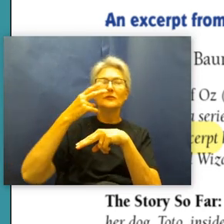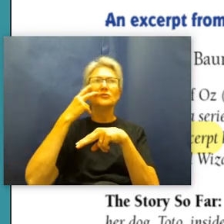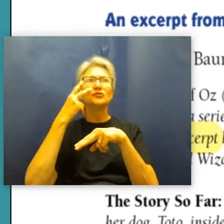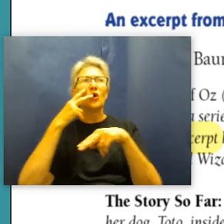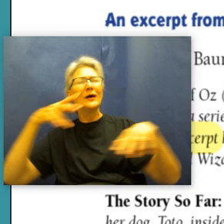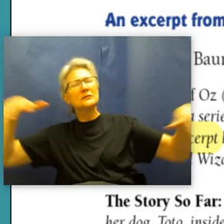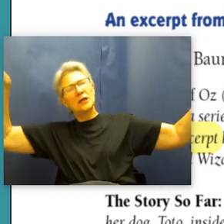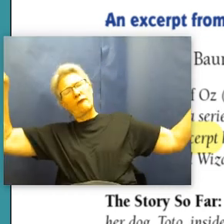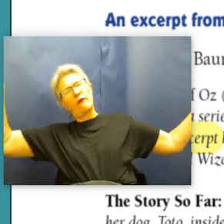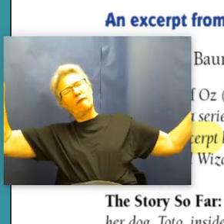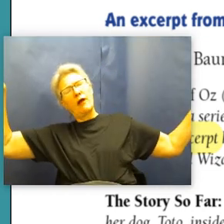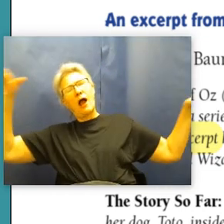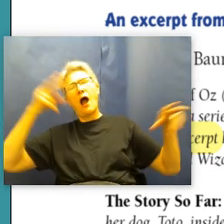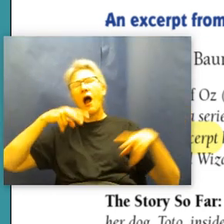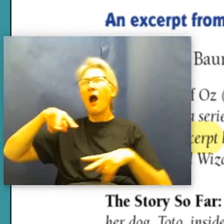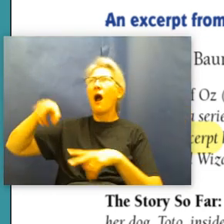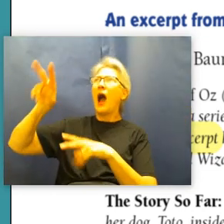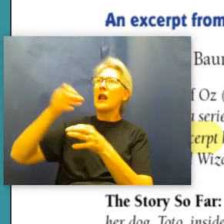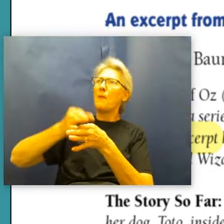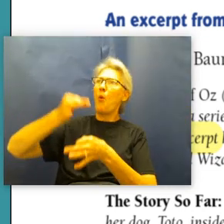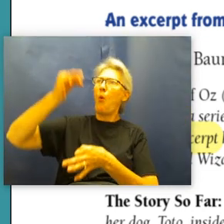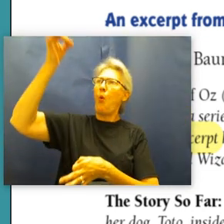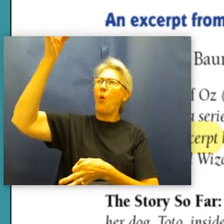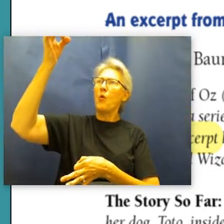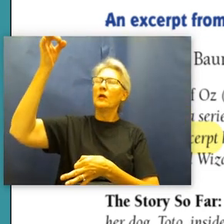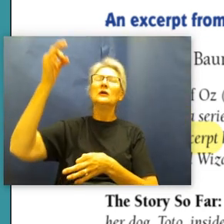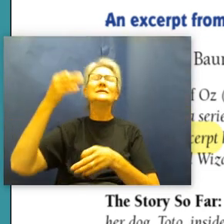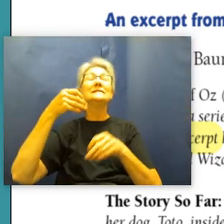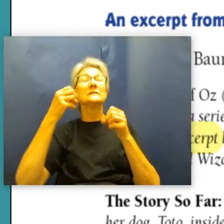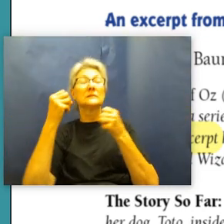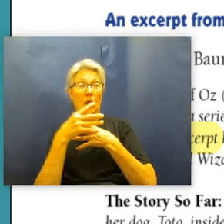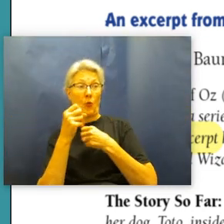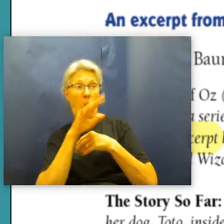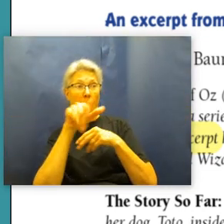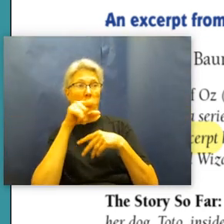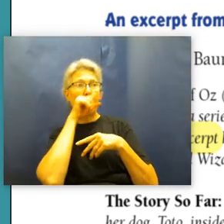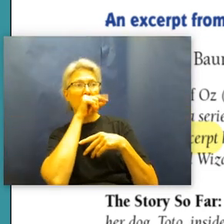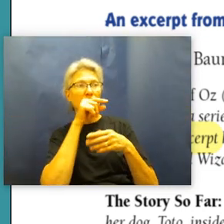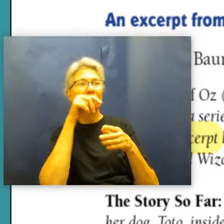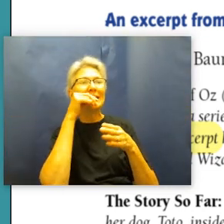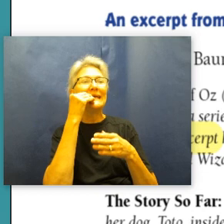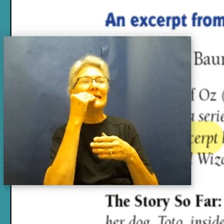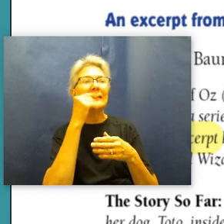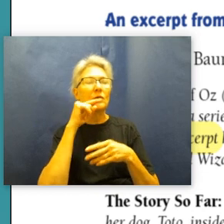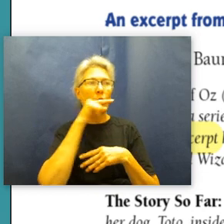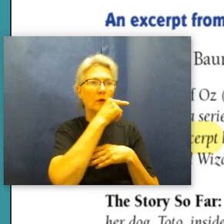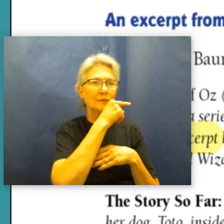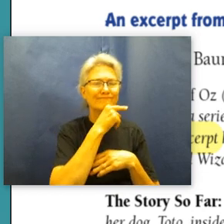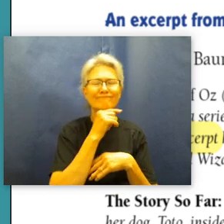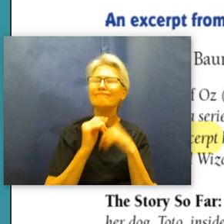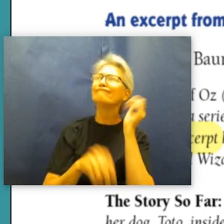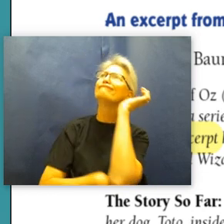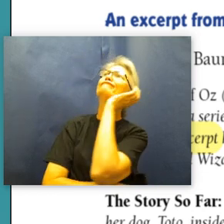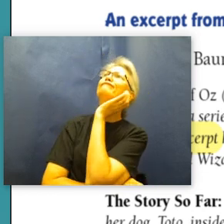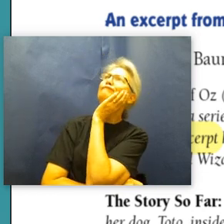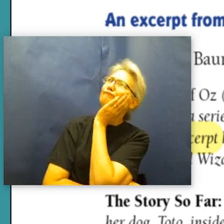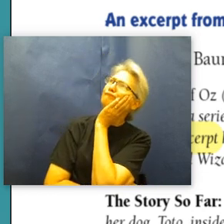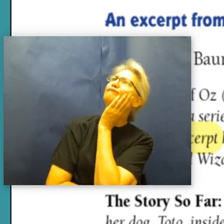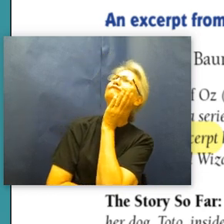scarecrow placed high on a pole to keep the birds from the ripe corn. Dorothy leaned her chin upon her hand and